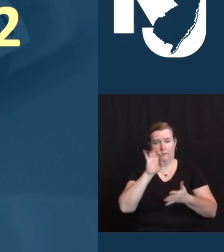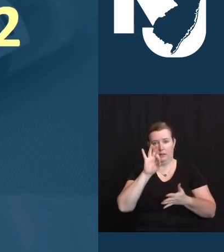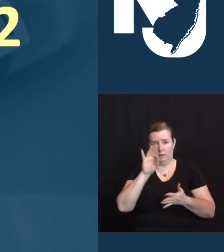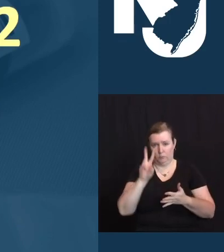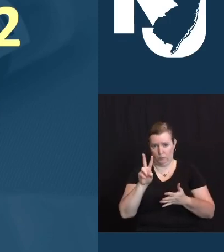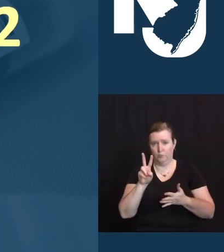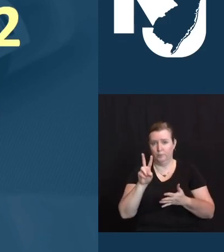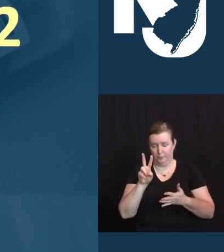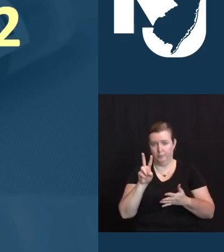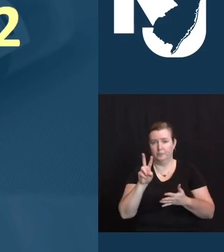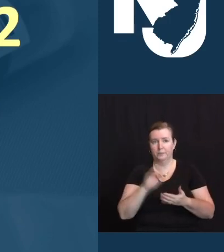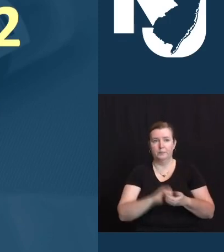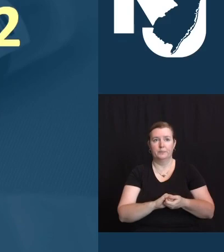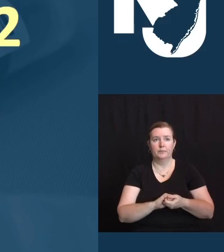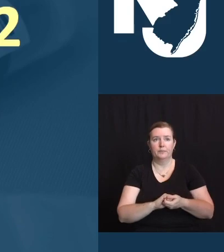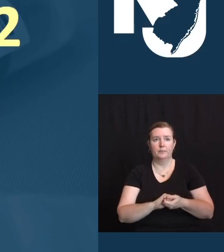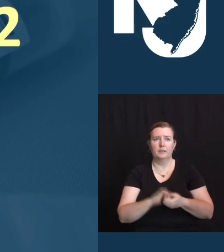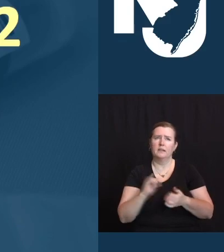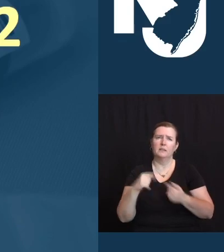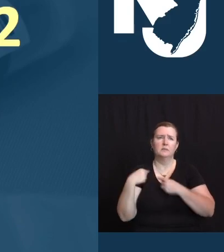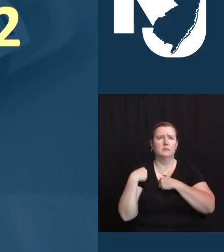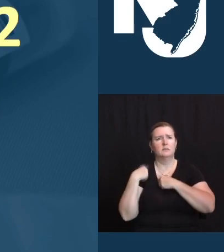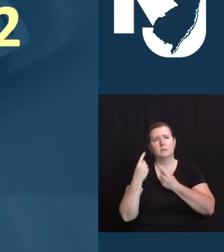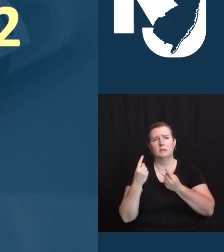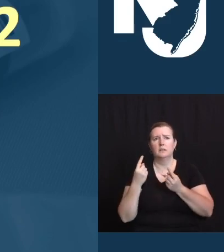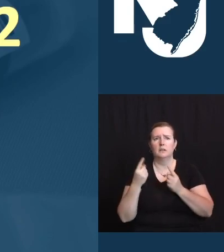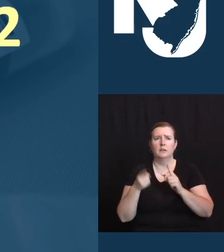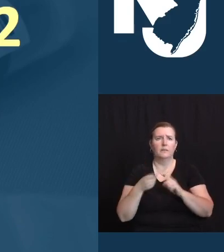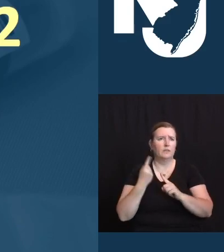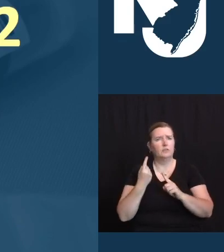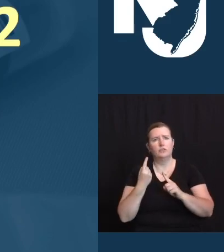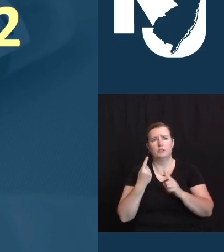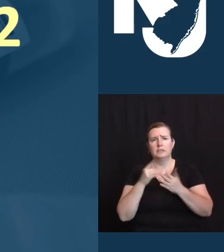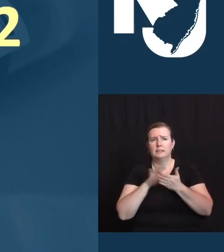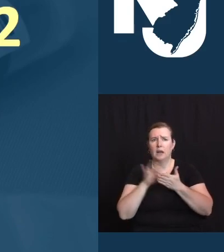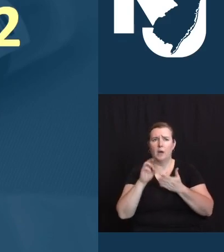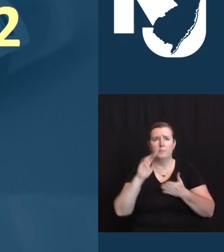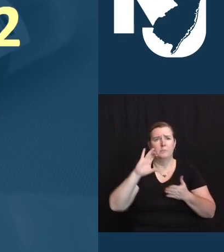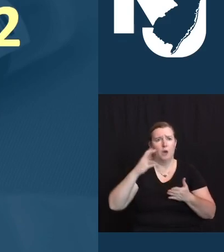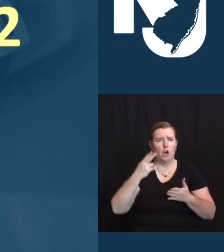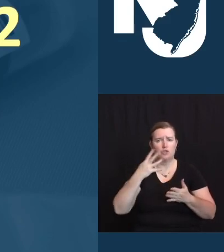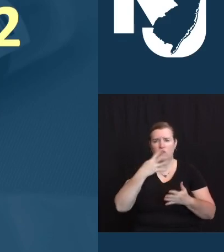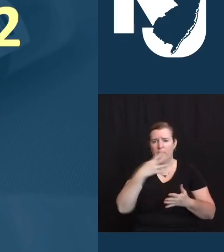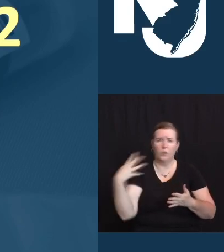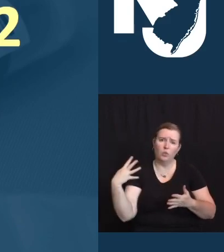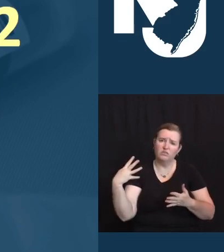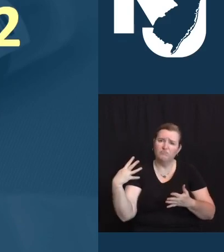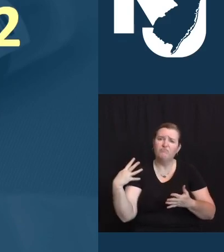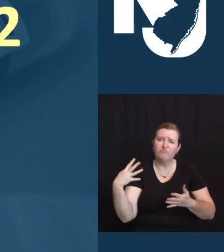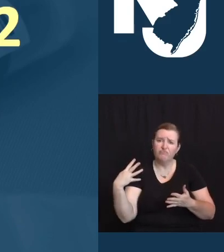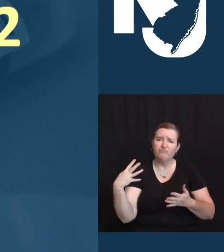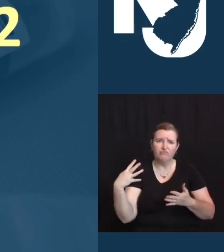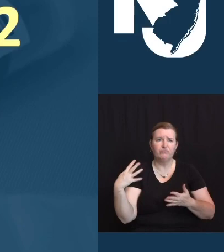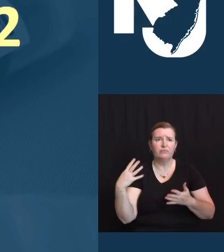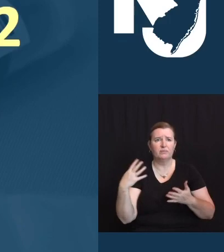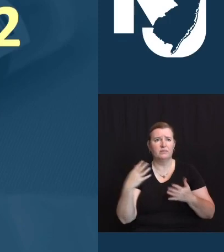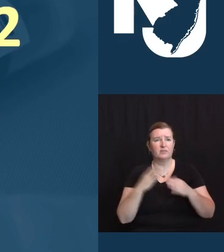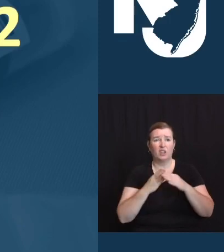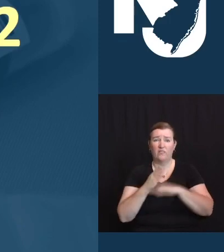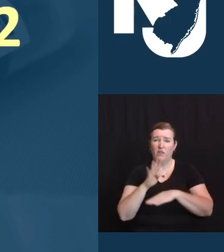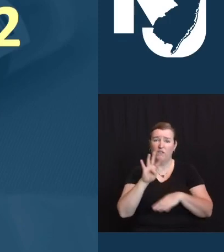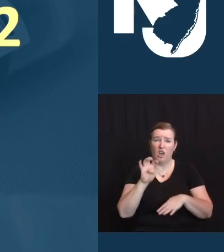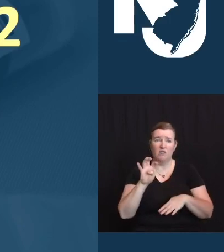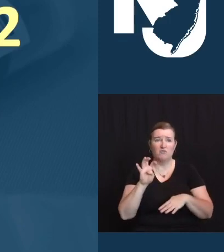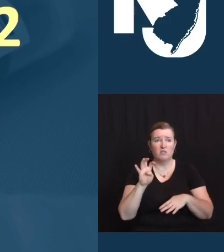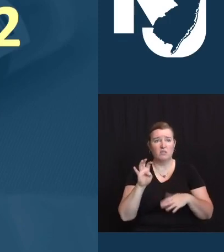197,792 since our first case was confirmed on March 4th. That's the second day in a row over 400. We haven't had a 400 day in a